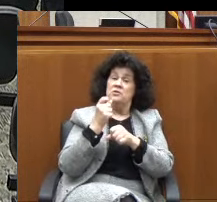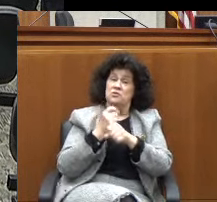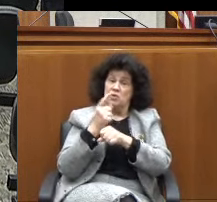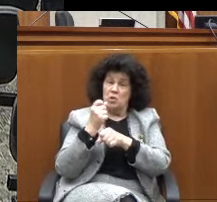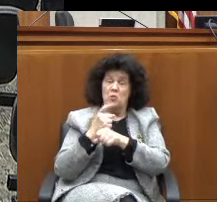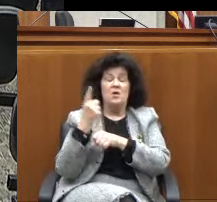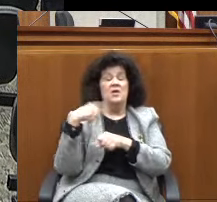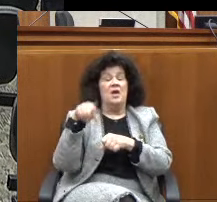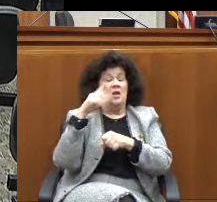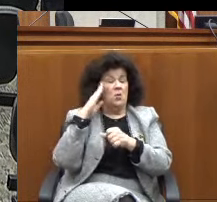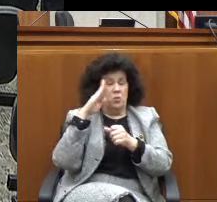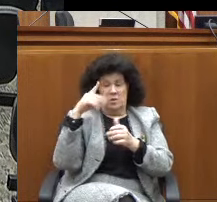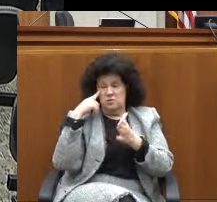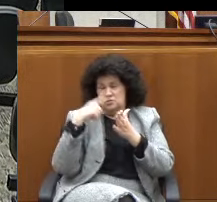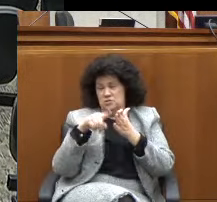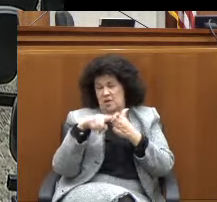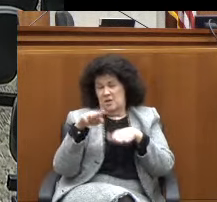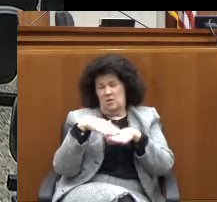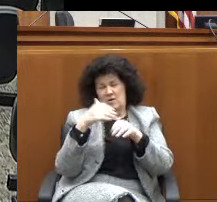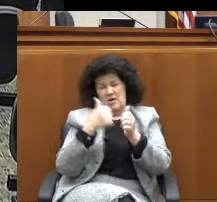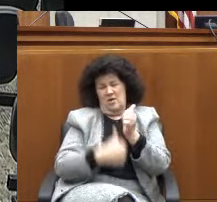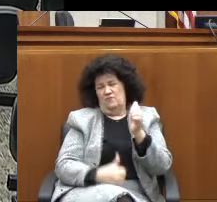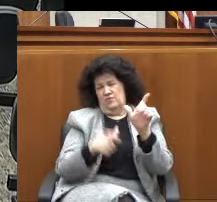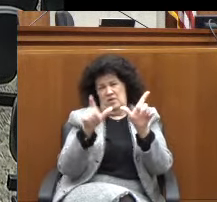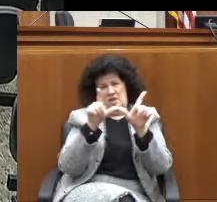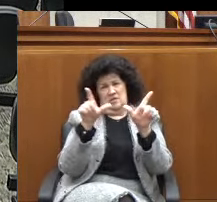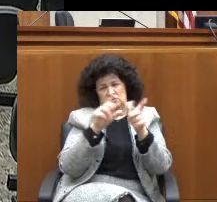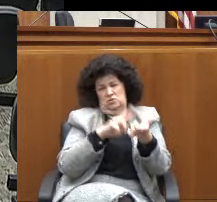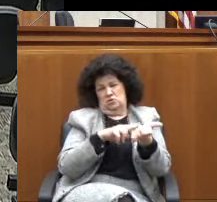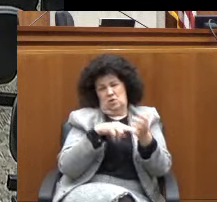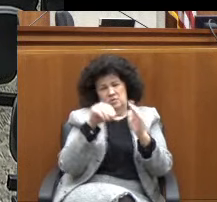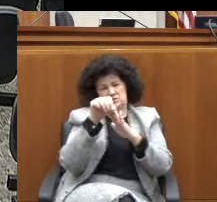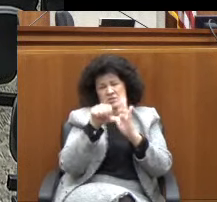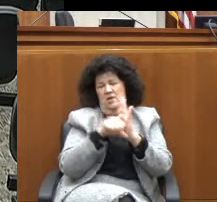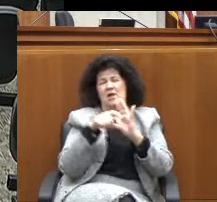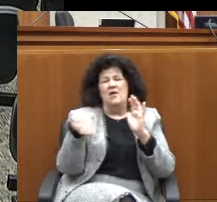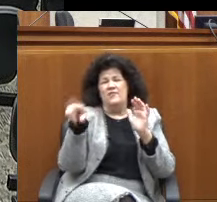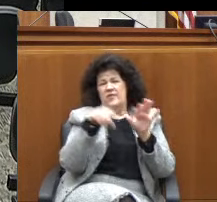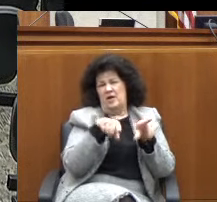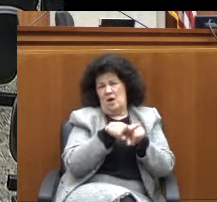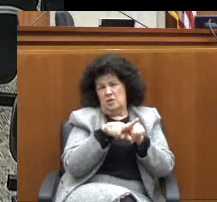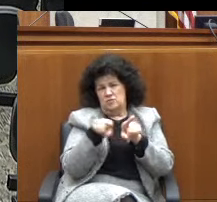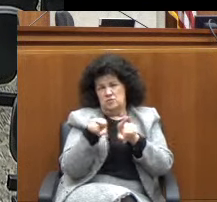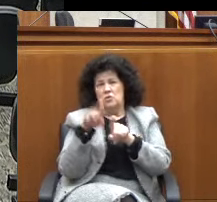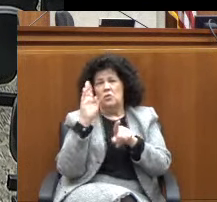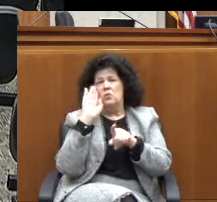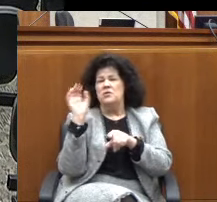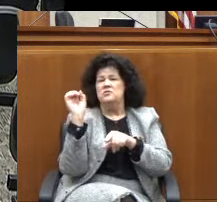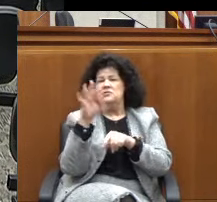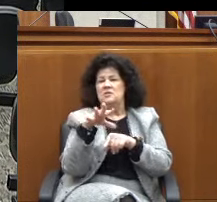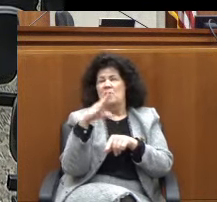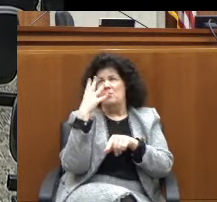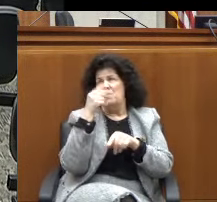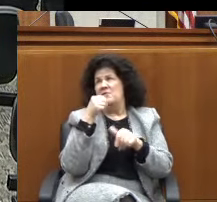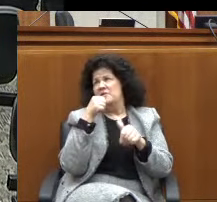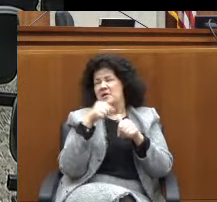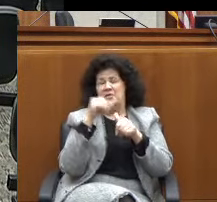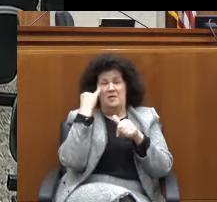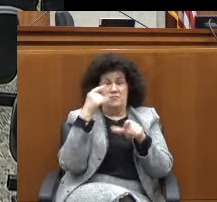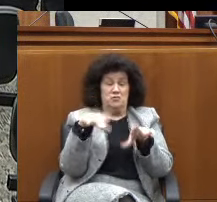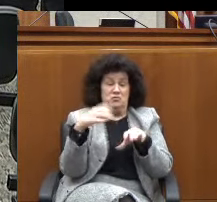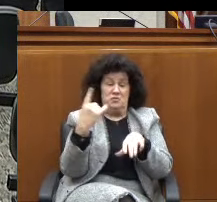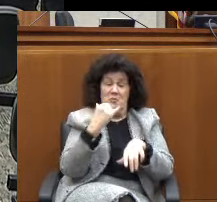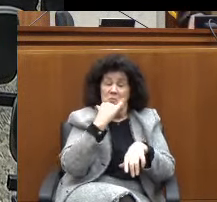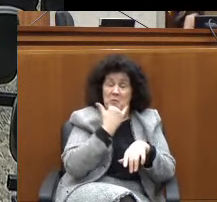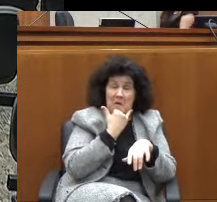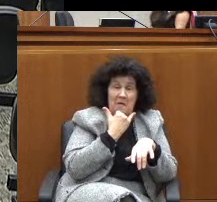random background checks on every licensed nurse in the state. They also will send you a lovely letter if you've done something